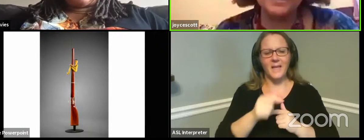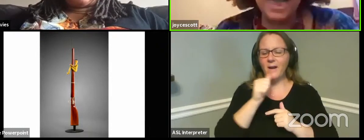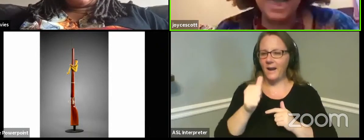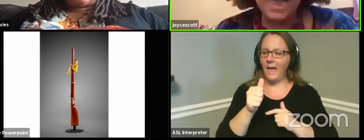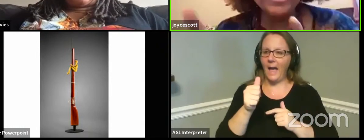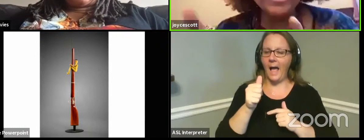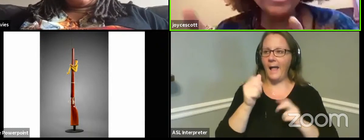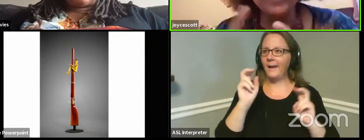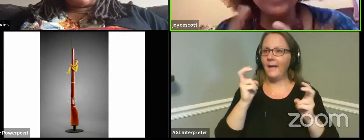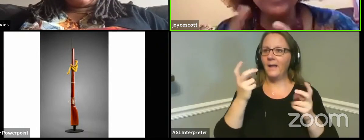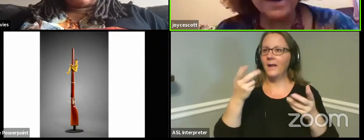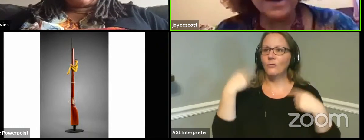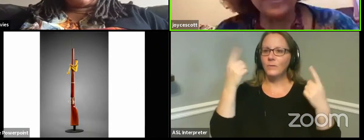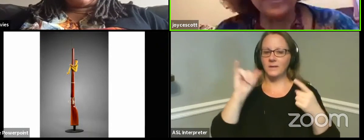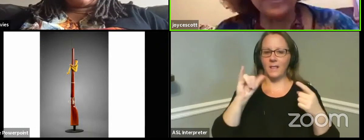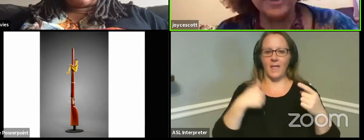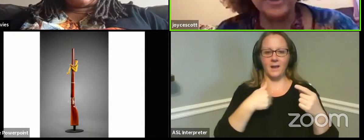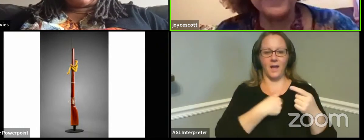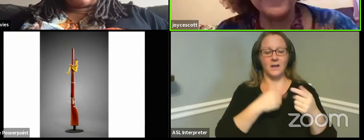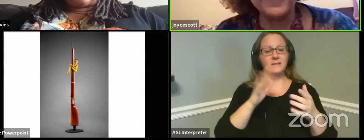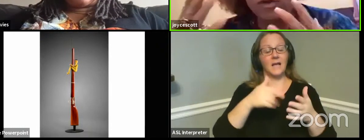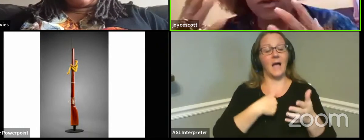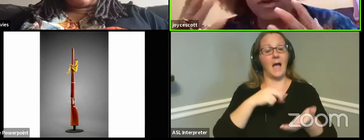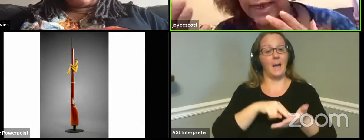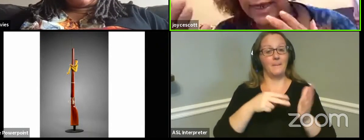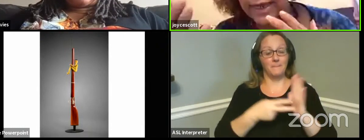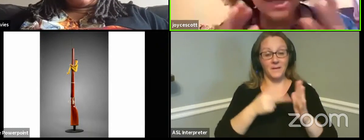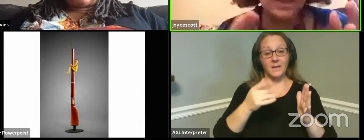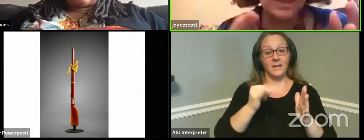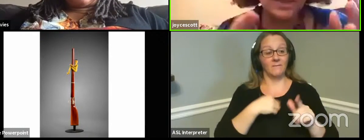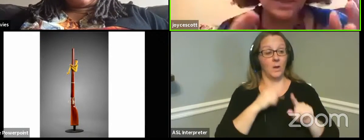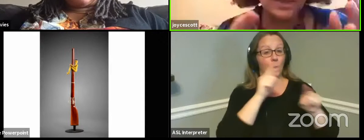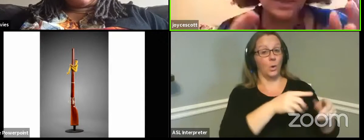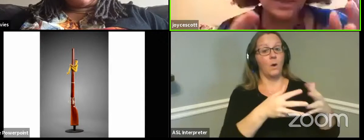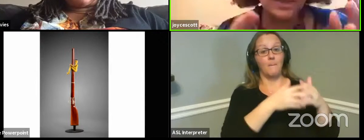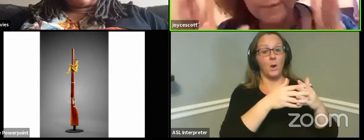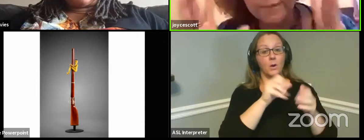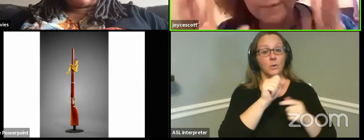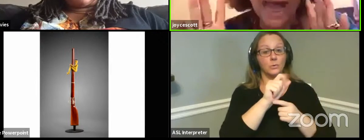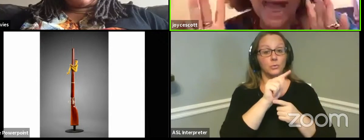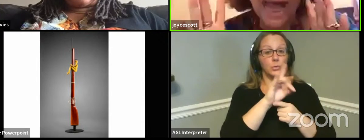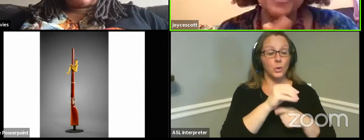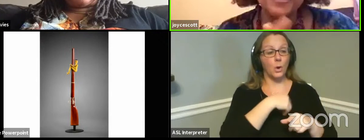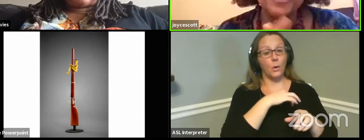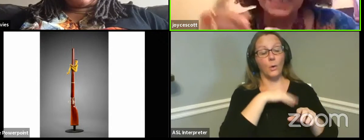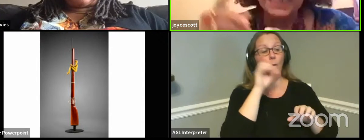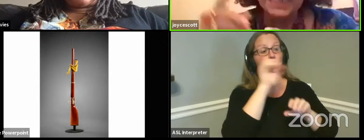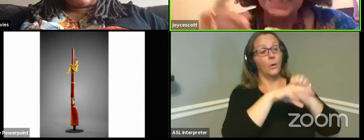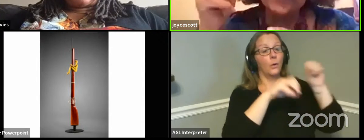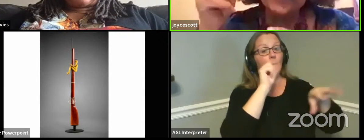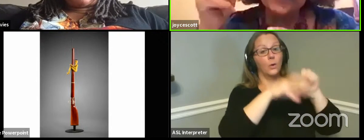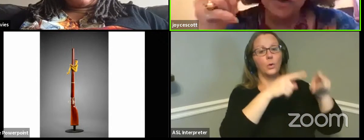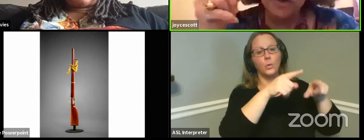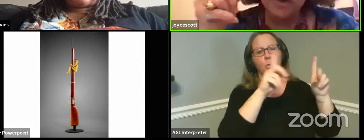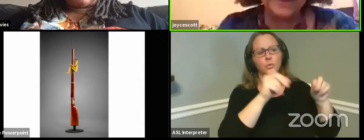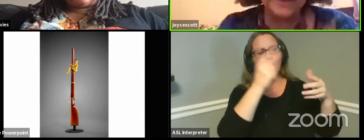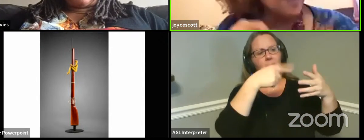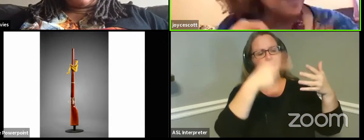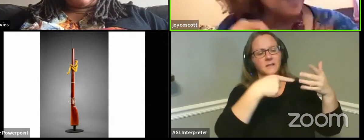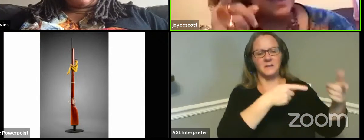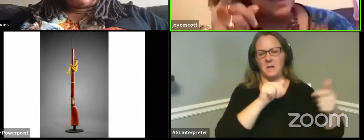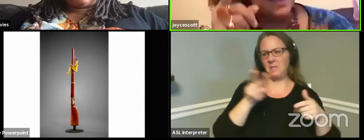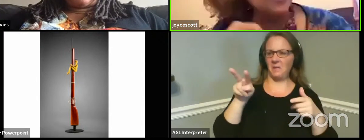that, I can go to an American studio and say, okay, let's do this, let's do that, da, da, da. And they'll say, it's